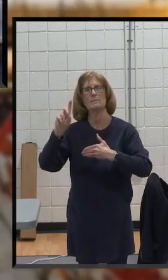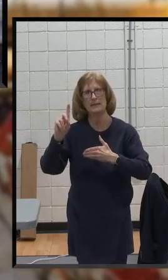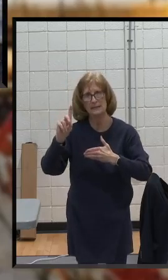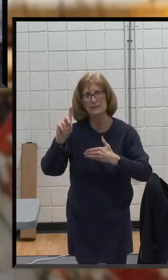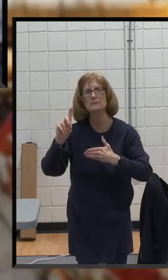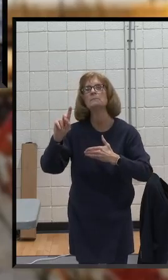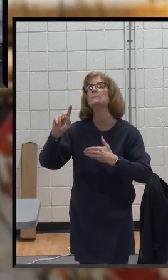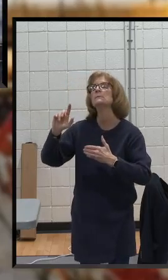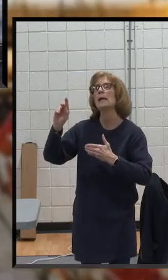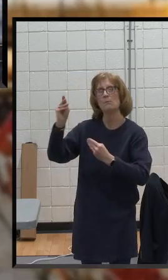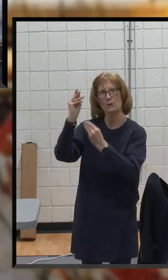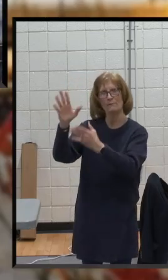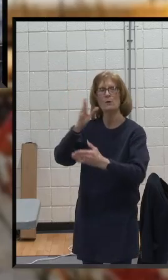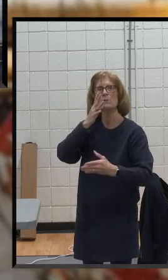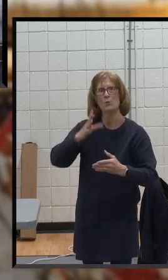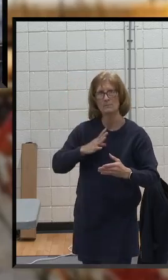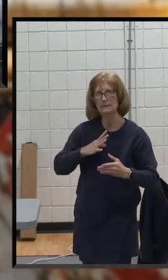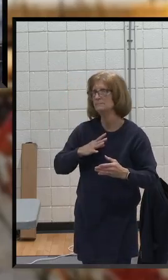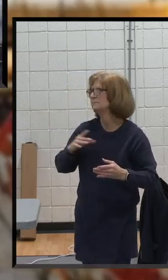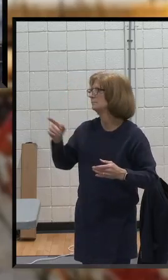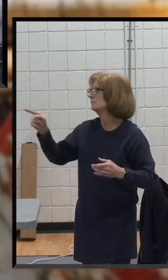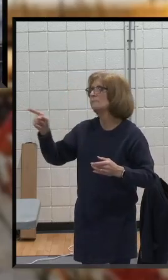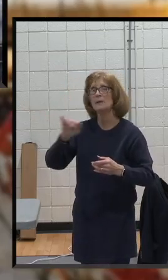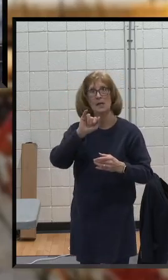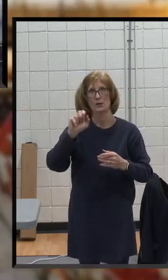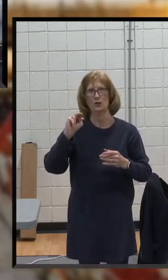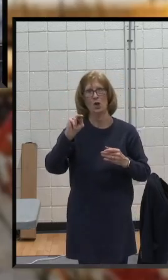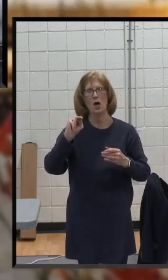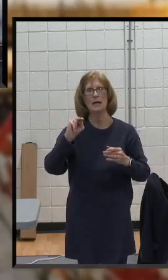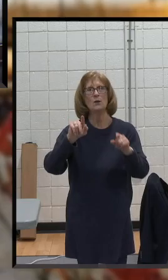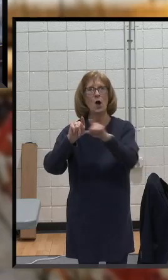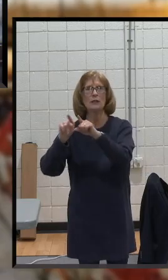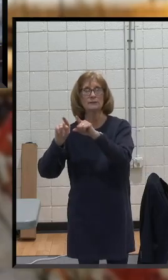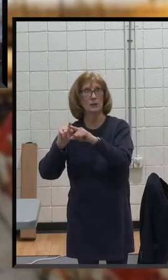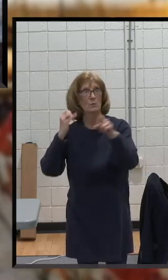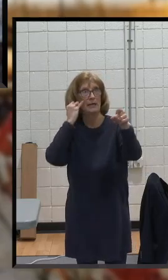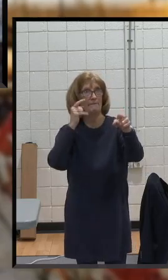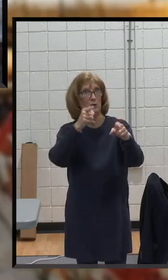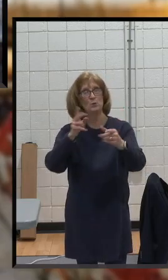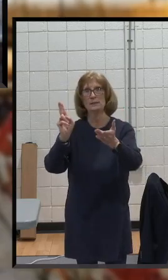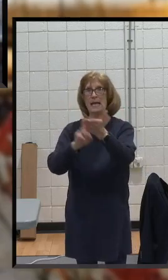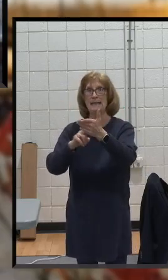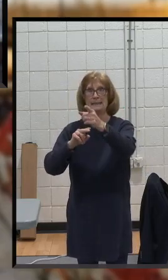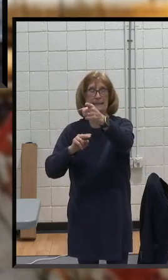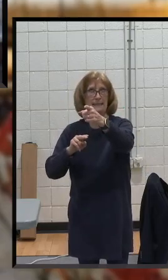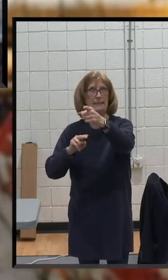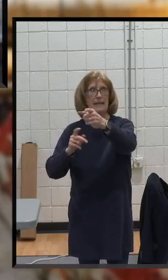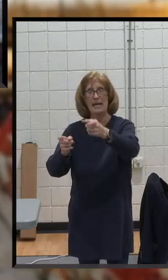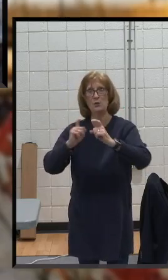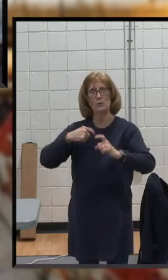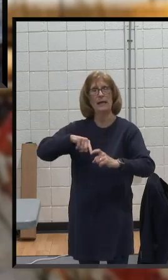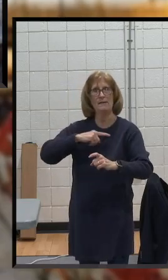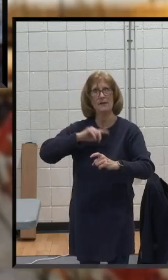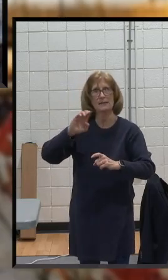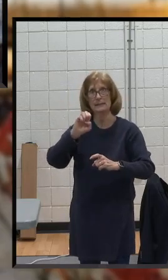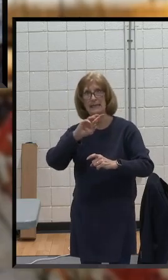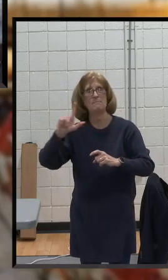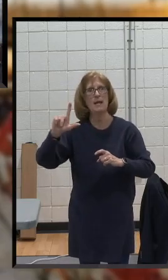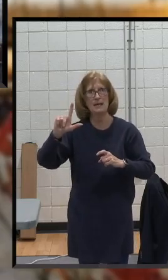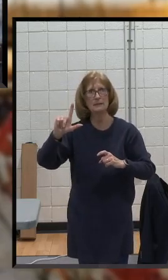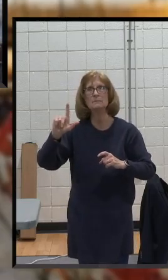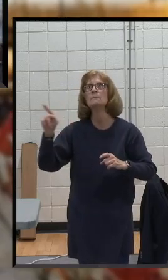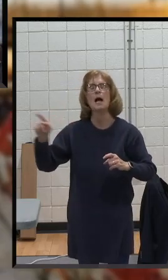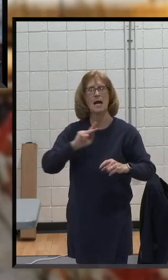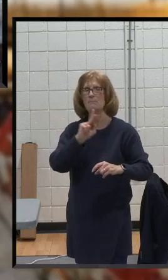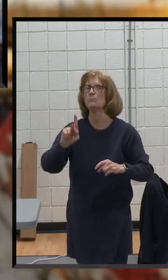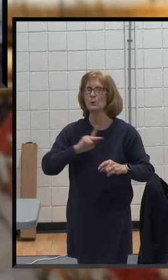Yeah. We'll also be sending, if you signed in and provide an email address, we'll be sending information out, or I personally